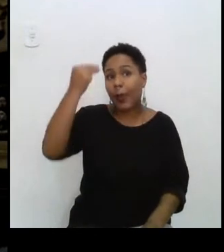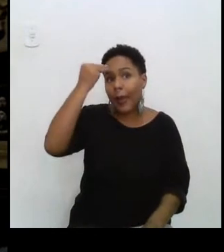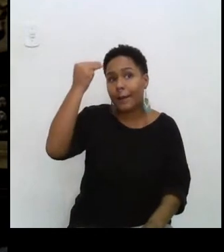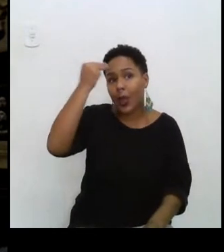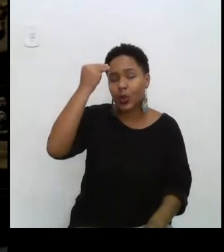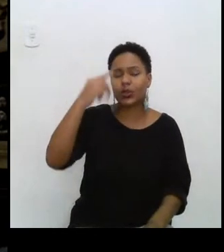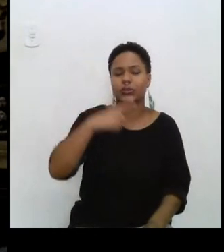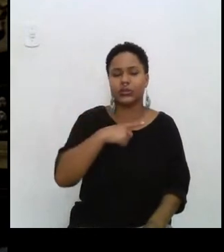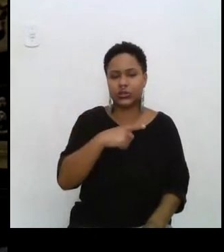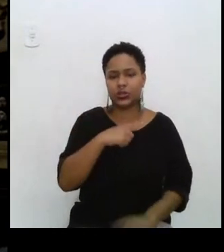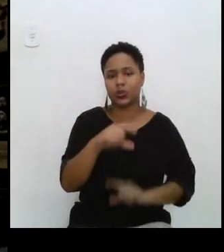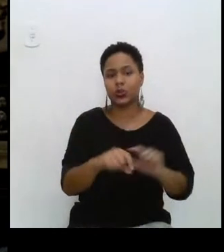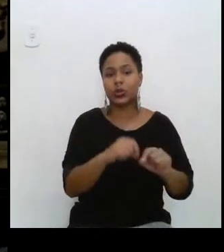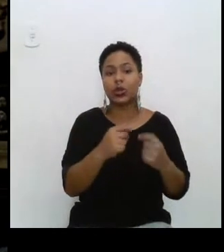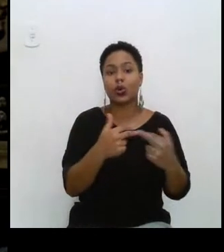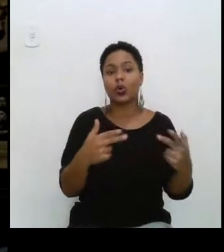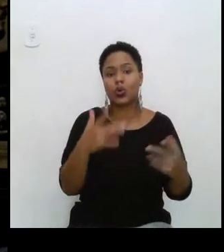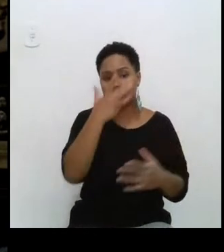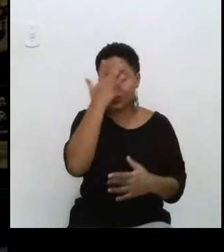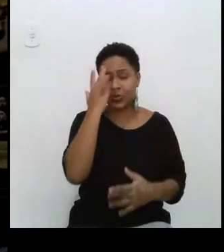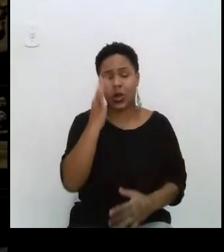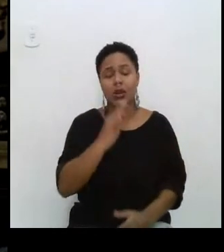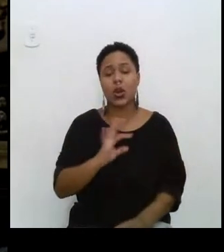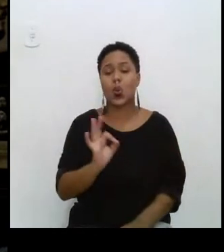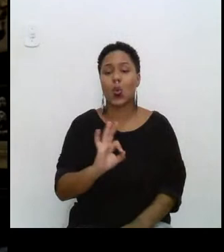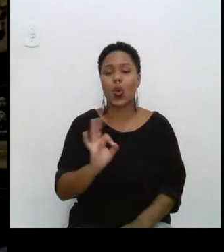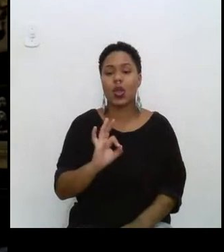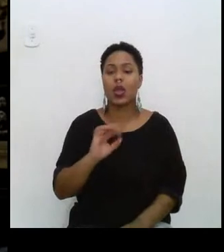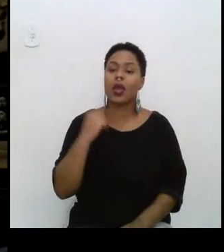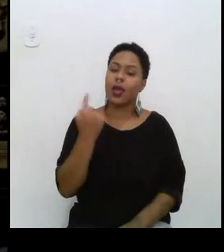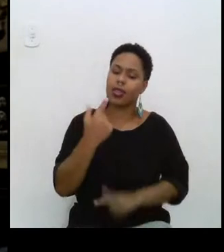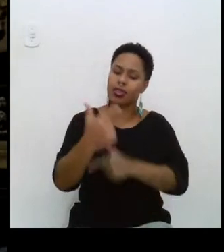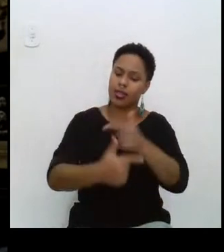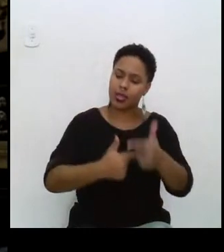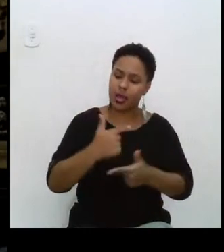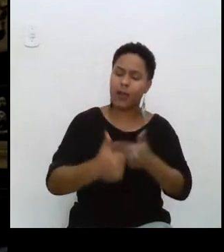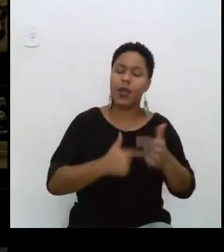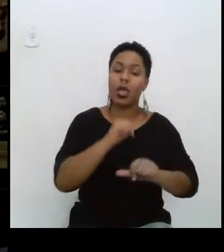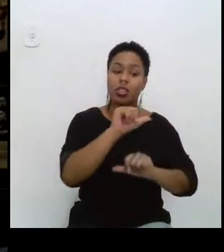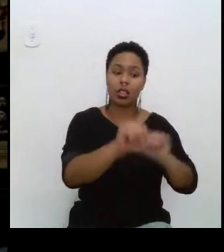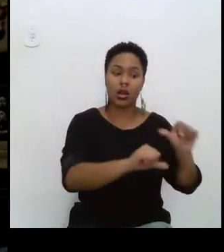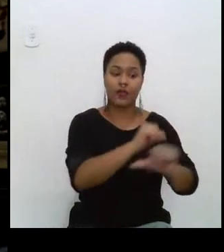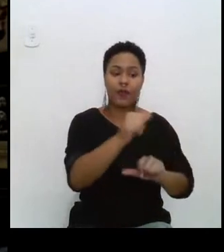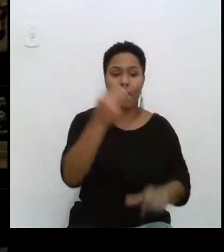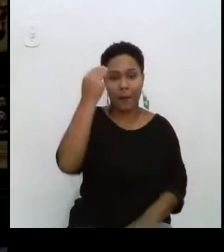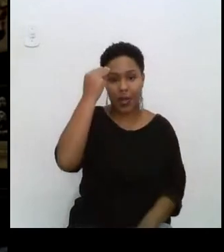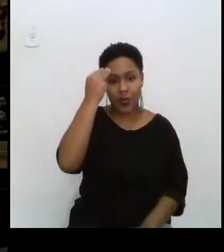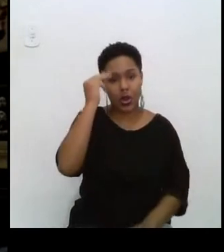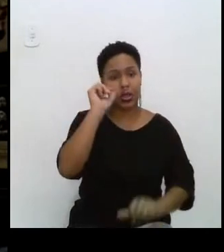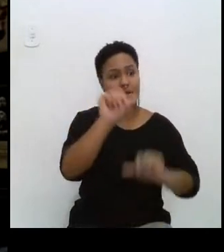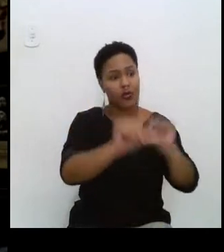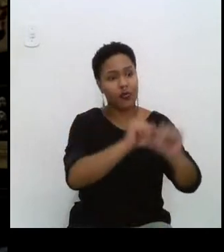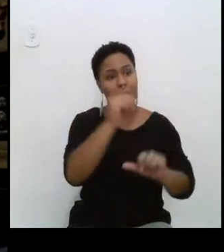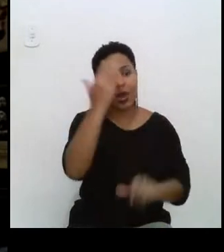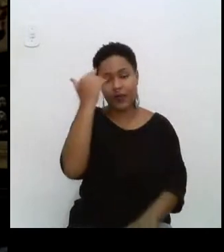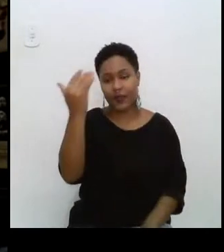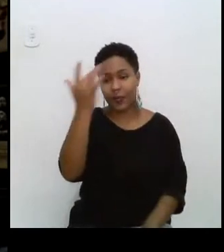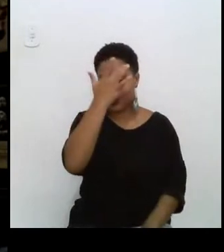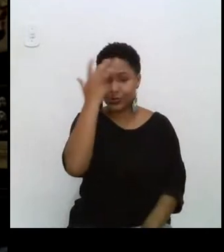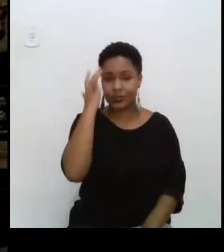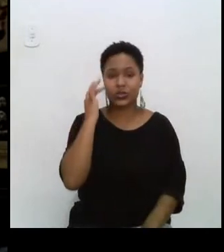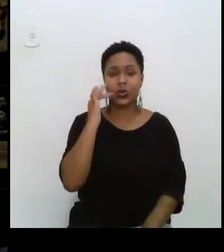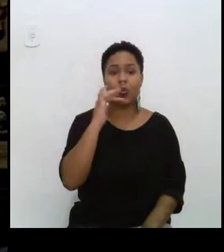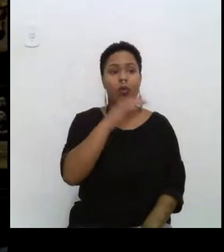You're leaving the Person Who use them all in all the things we encourage them and took the time